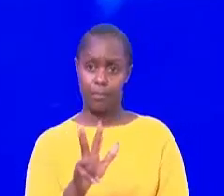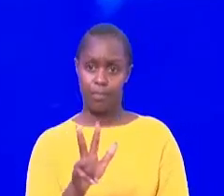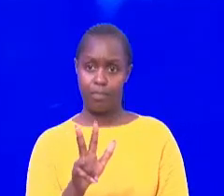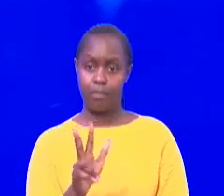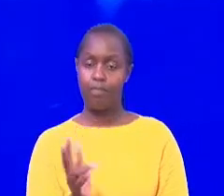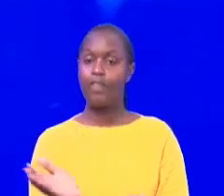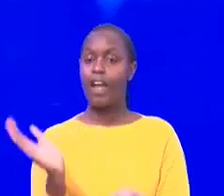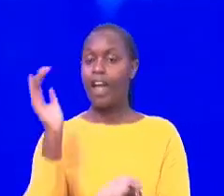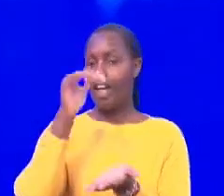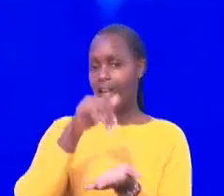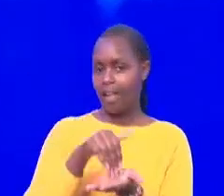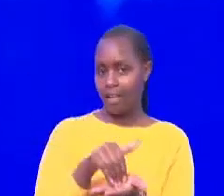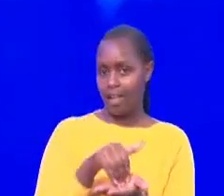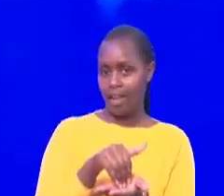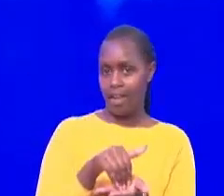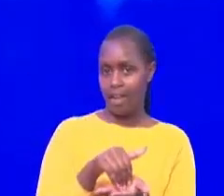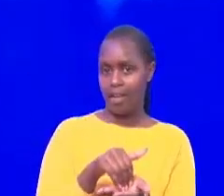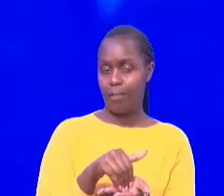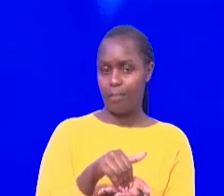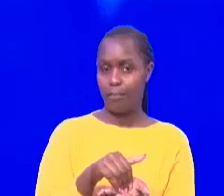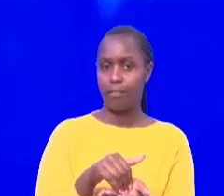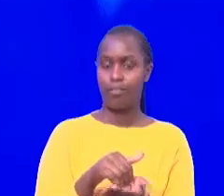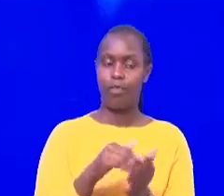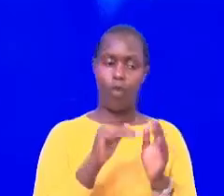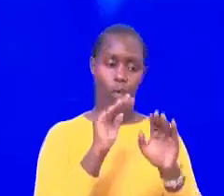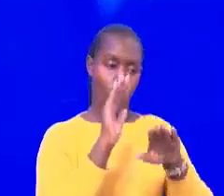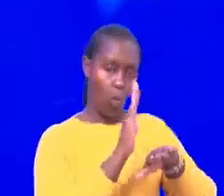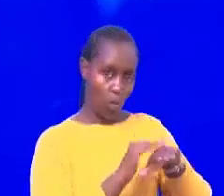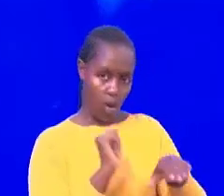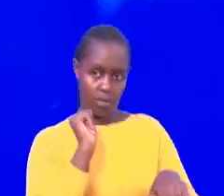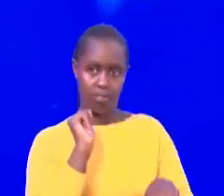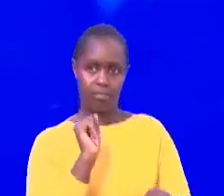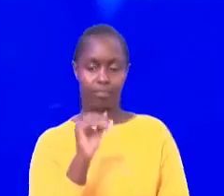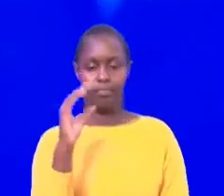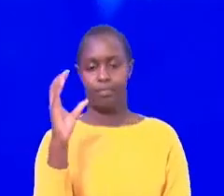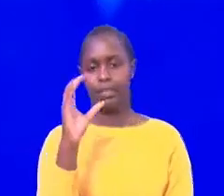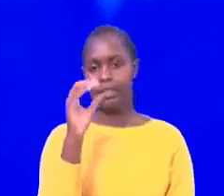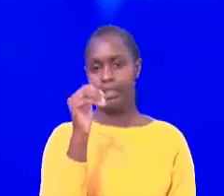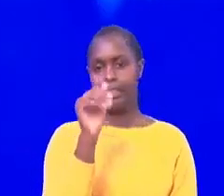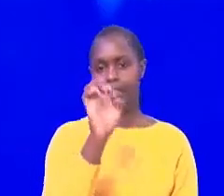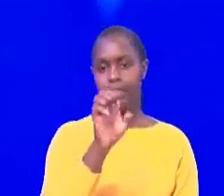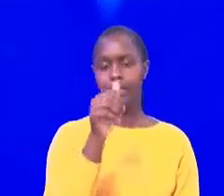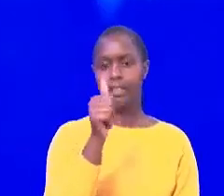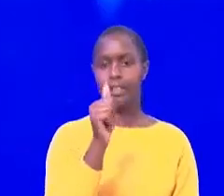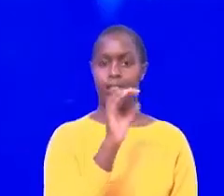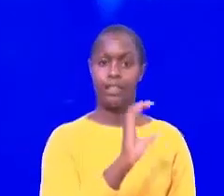by ESCC, Ethics and Anti-Corruption Commission,